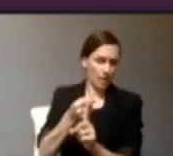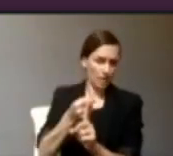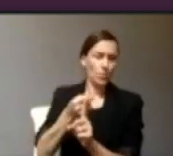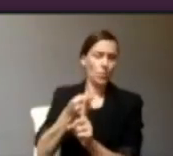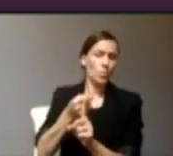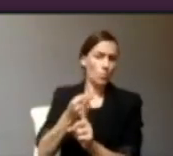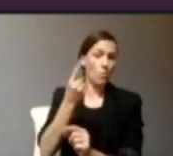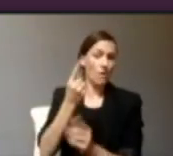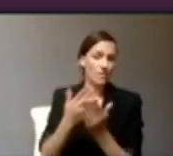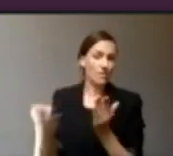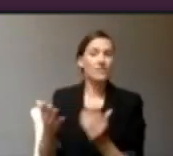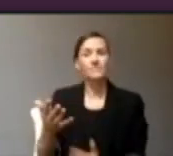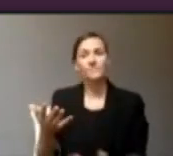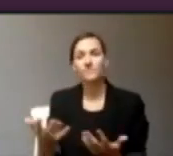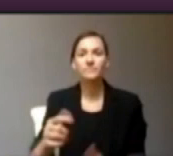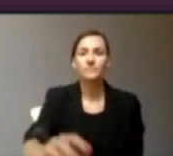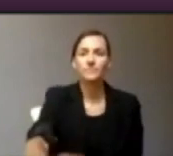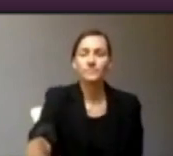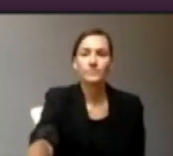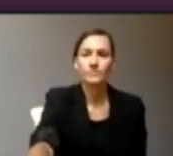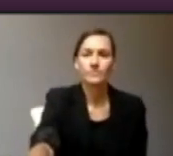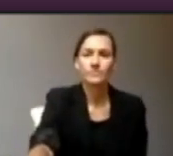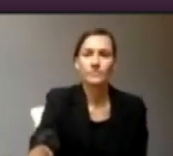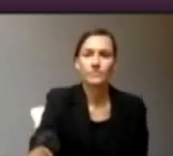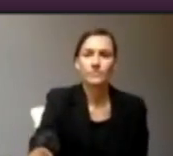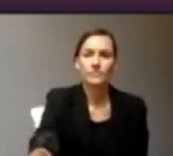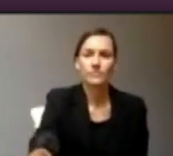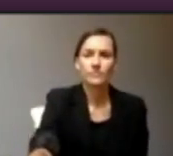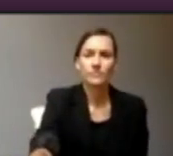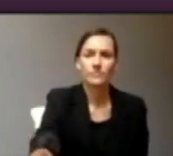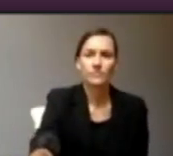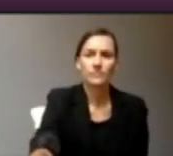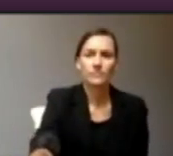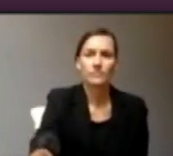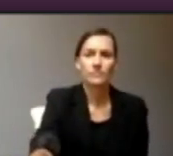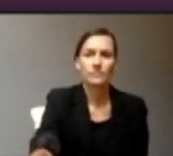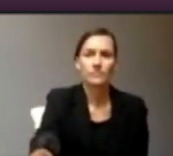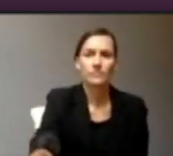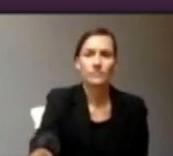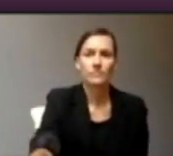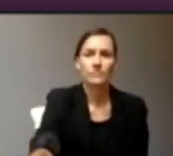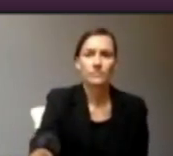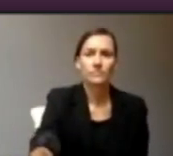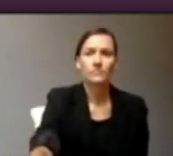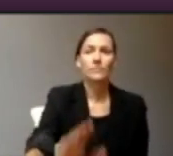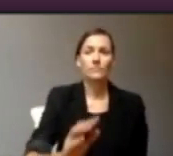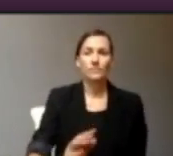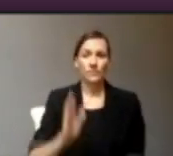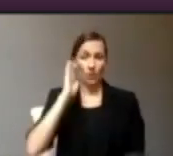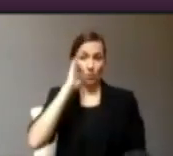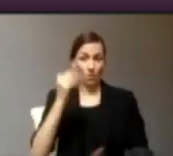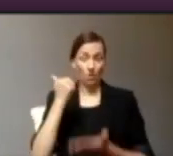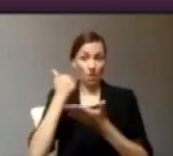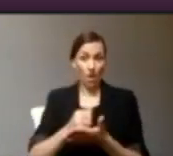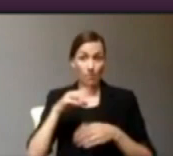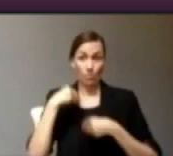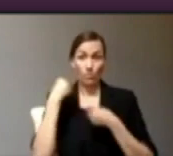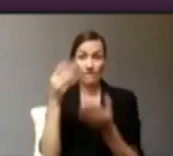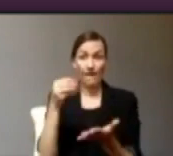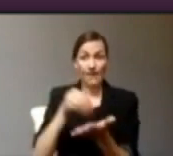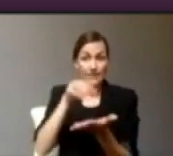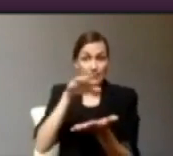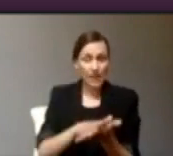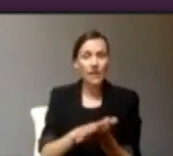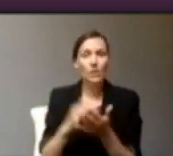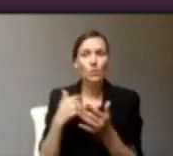we've kind of, I think, is going to be very useful in terms of providing data is that we've been following these families for about 1.5